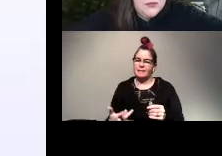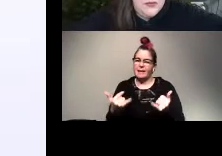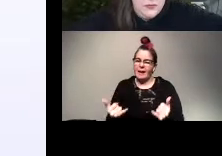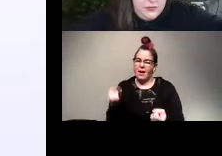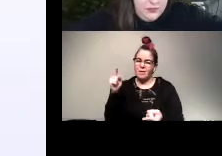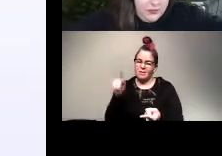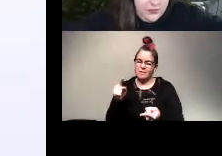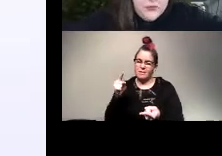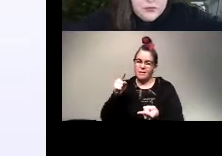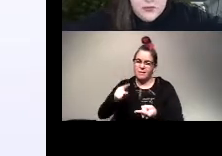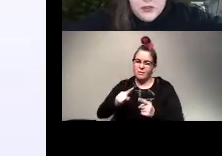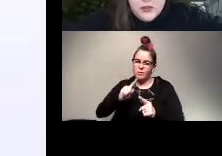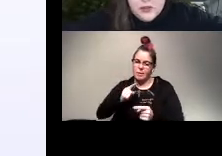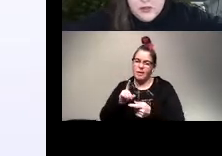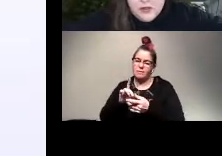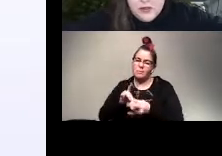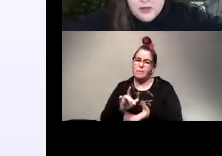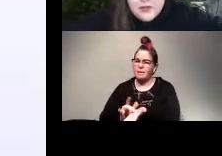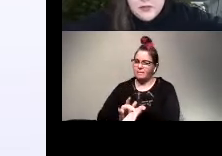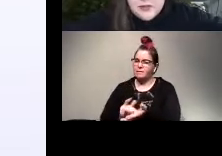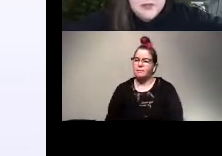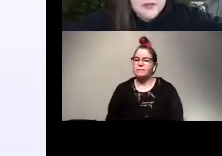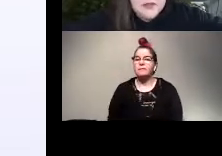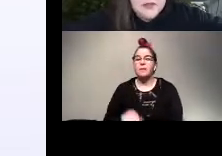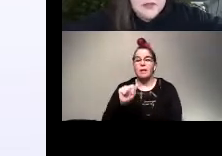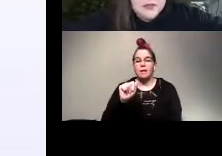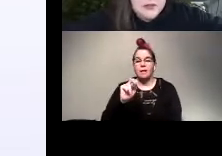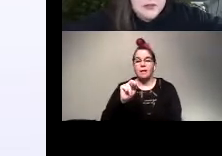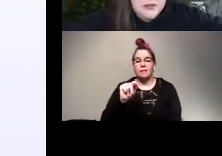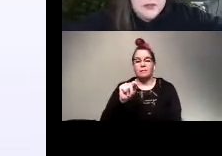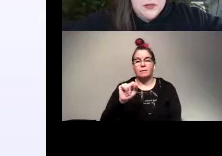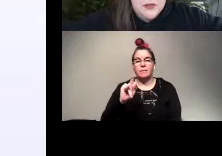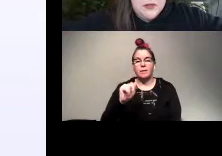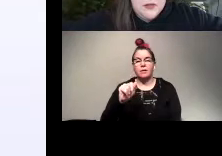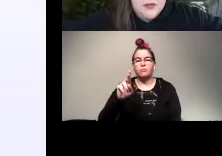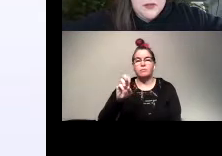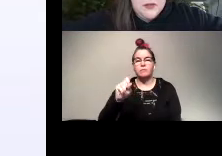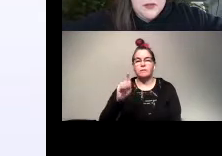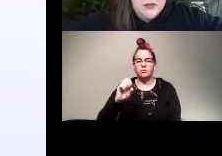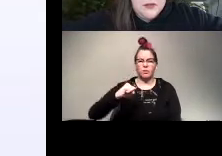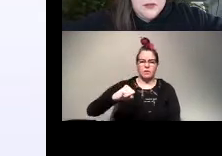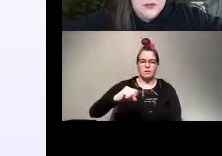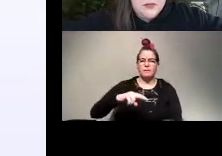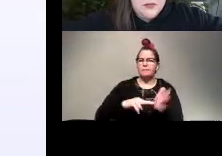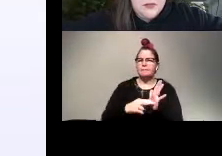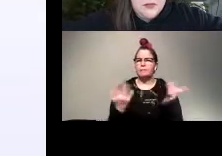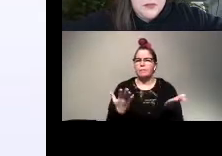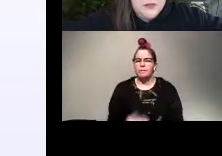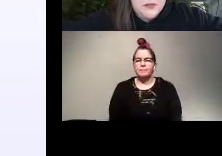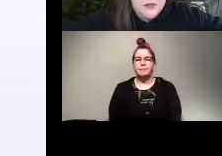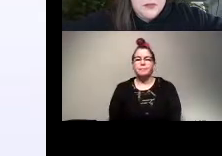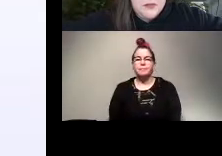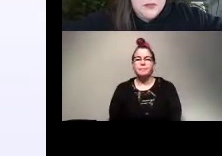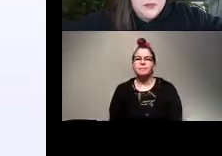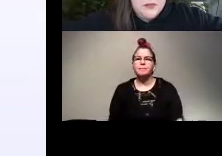getting quite upset about this. So let's talk about what antibiotic resistance is. And there's a very important